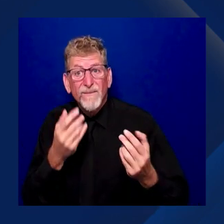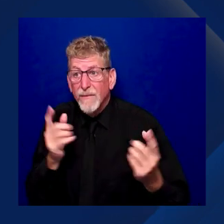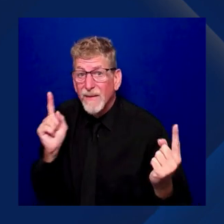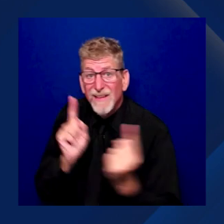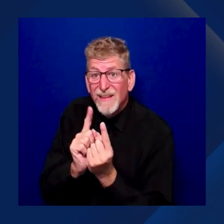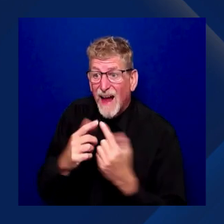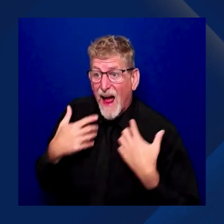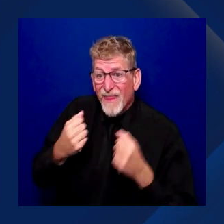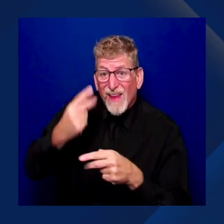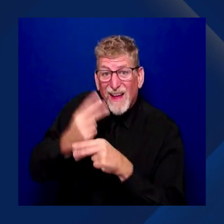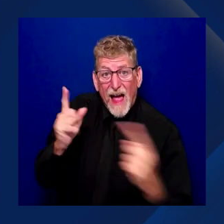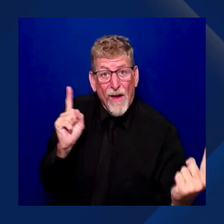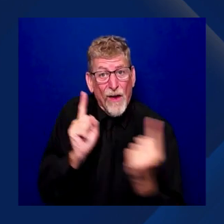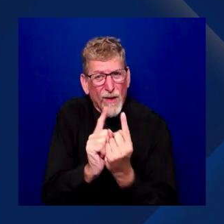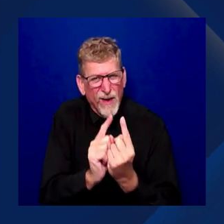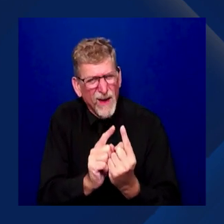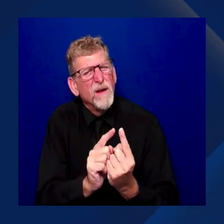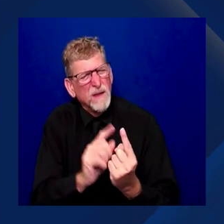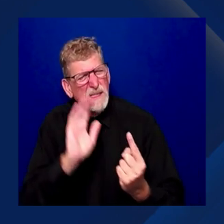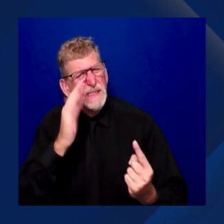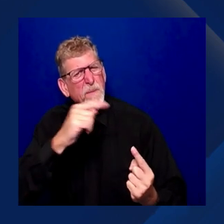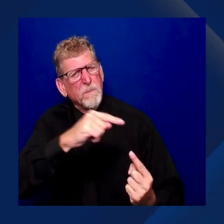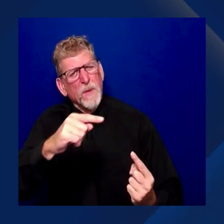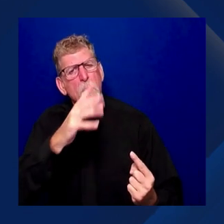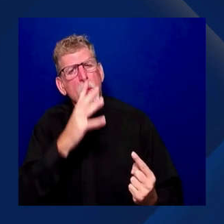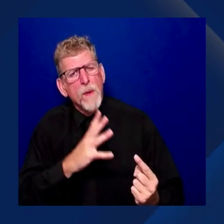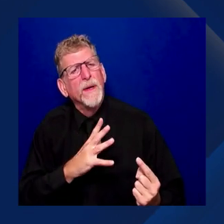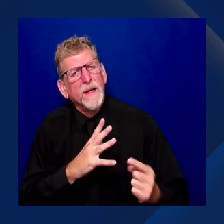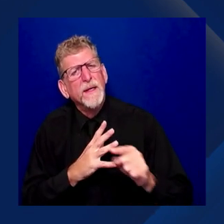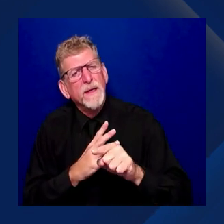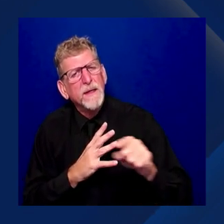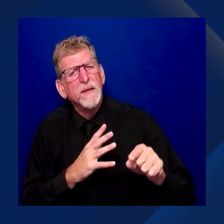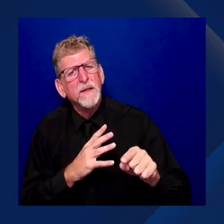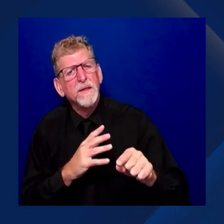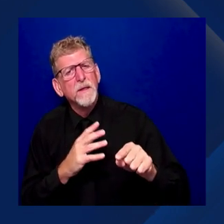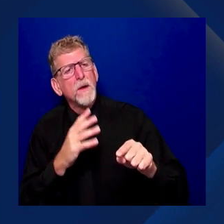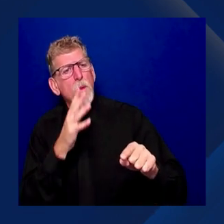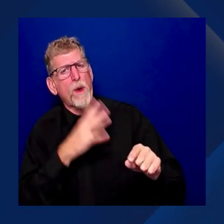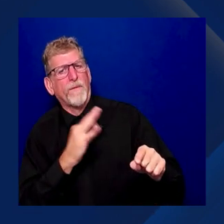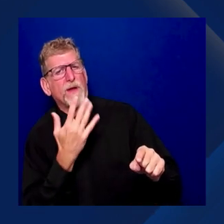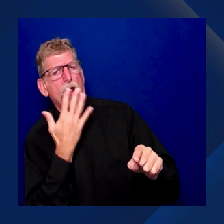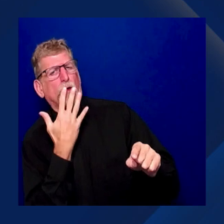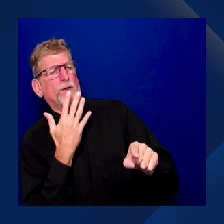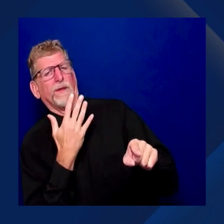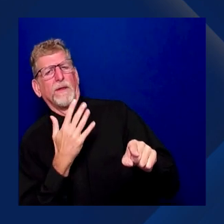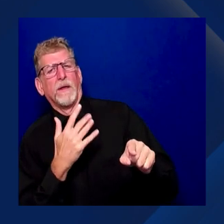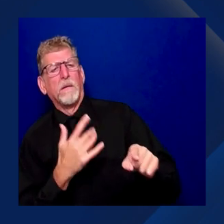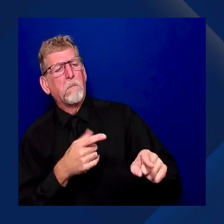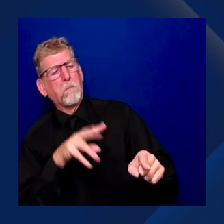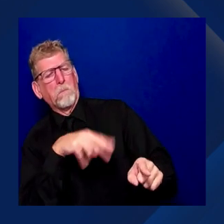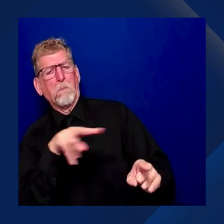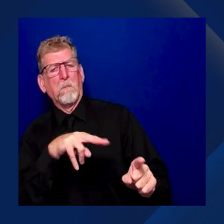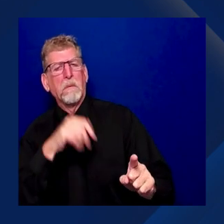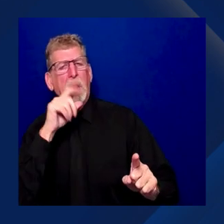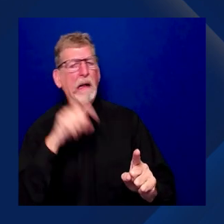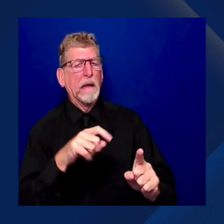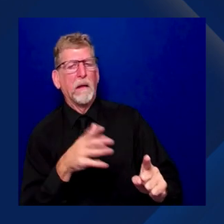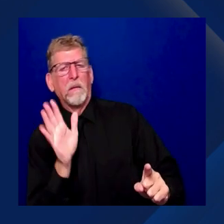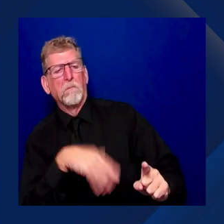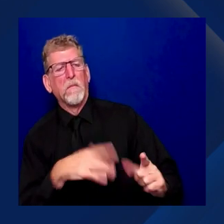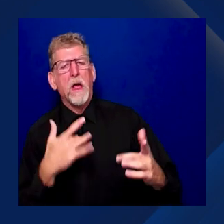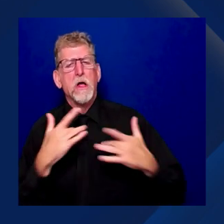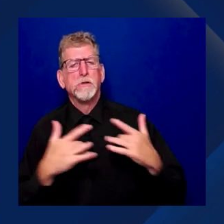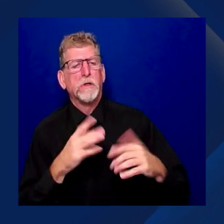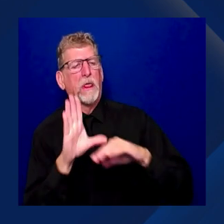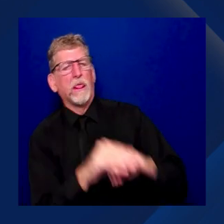of color, don't have their concerns taken seriously and are not listened to about the pain that they are